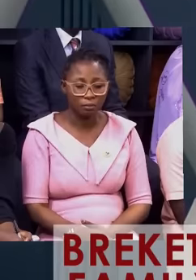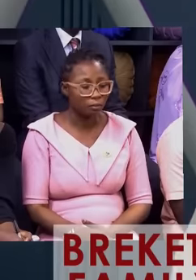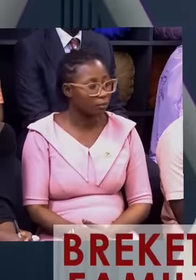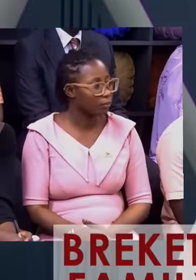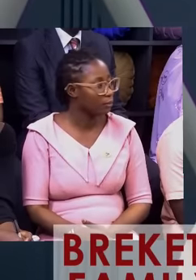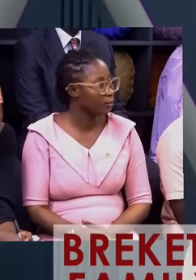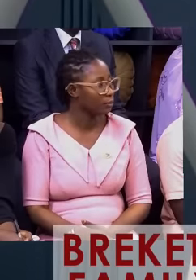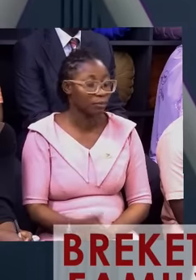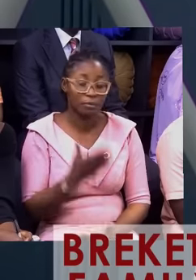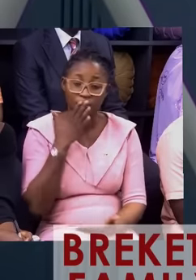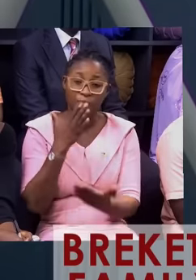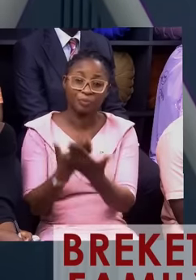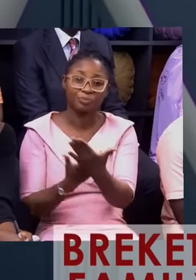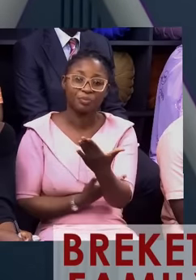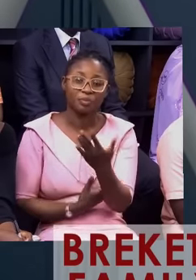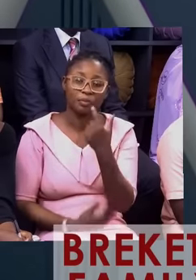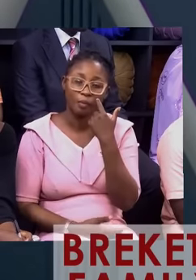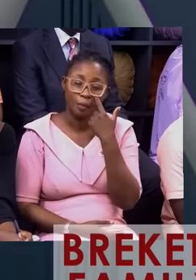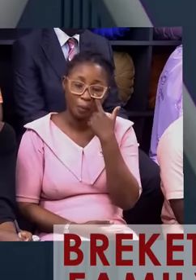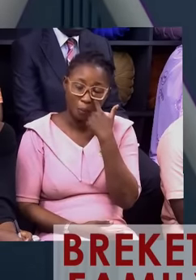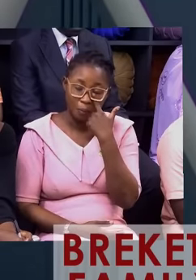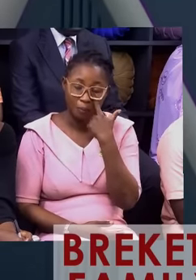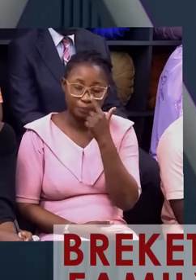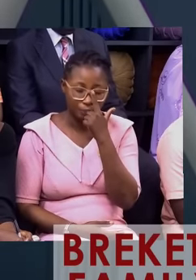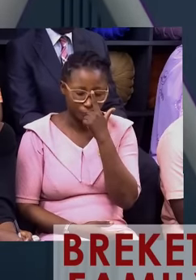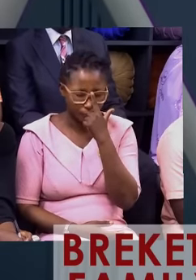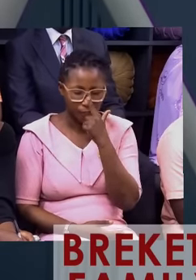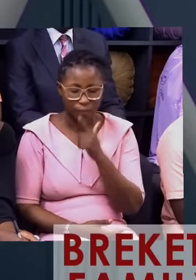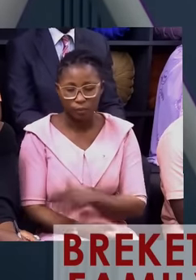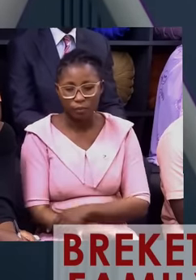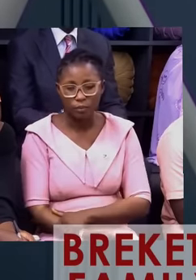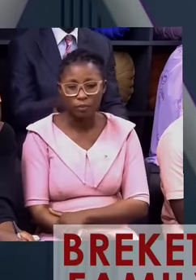bye good morning